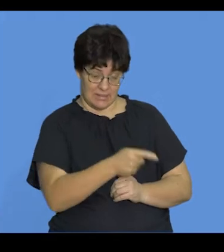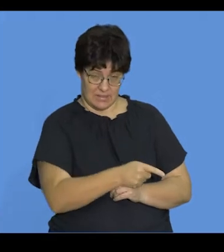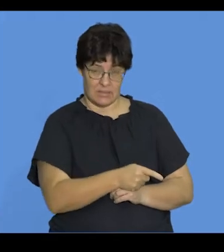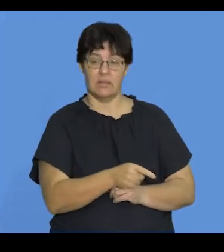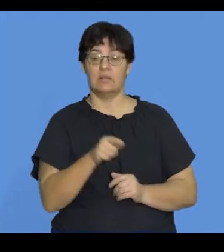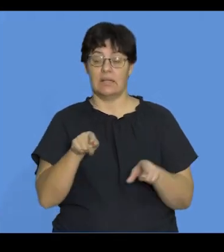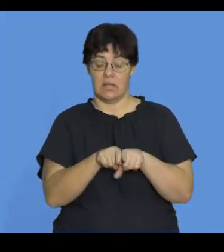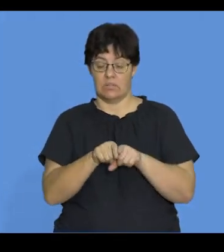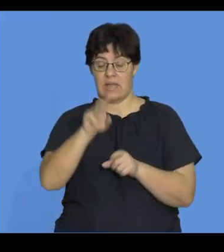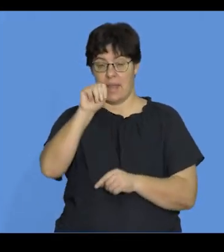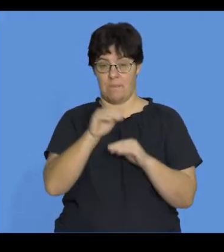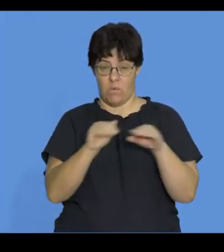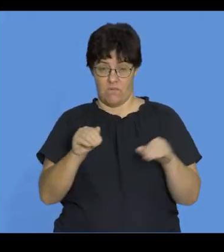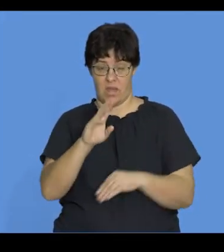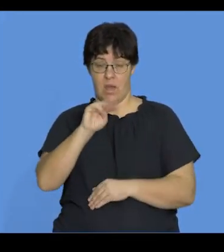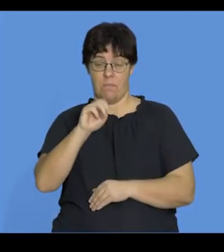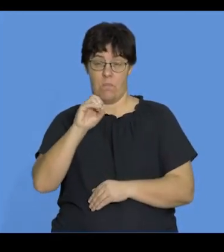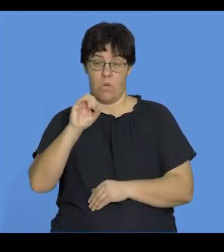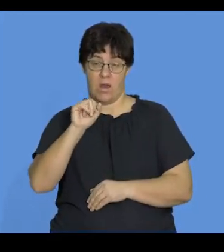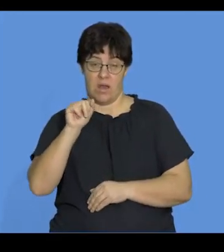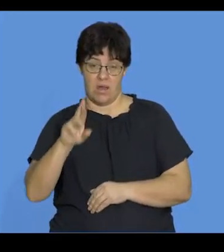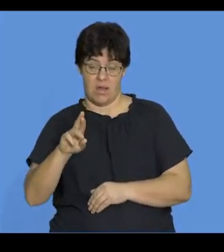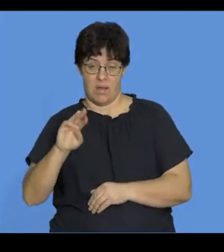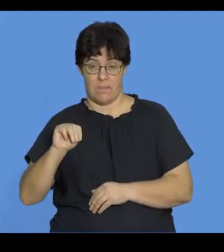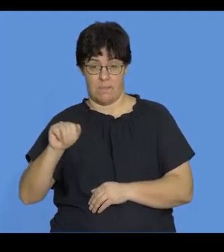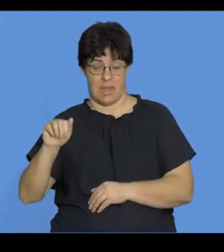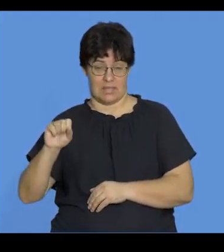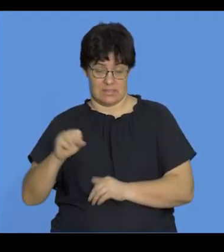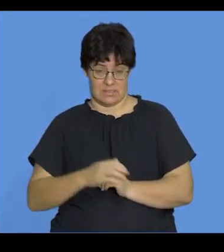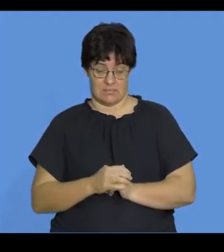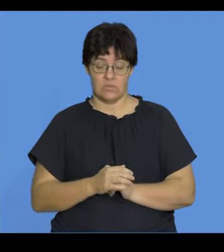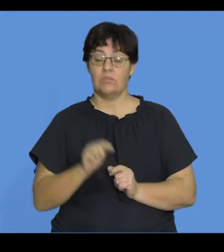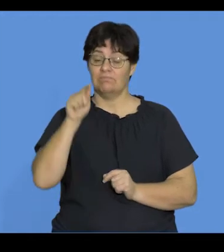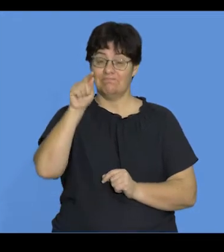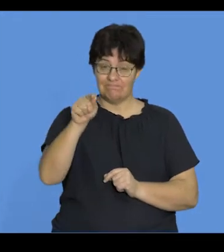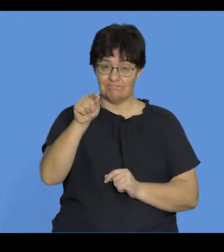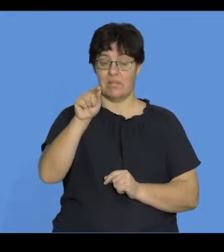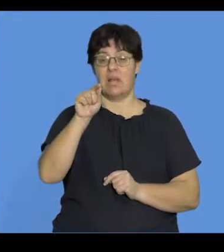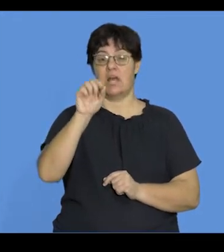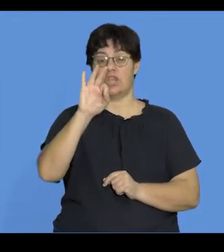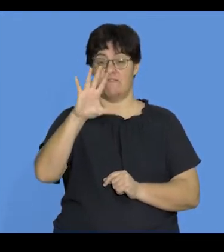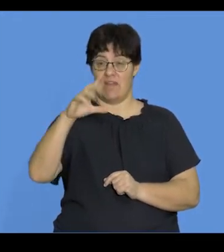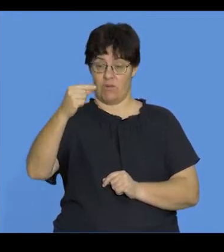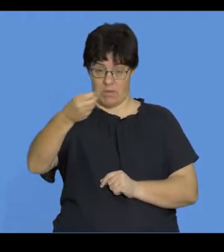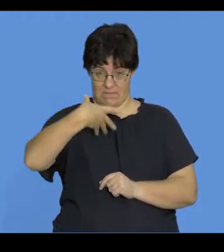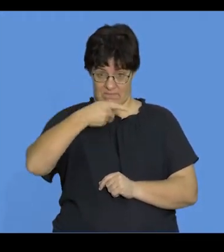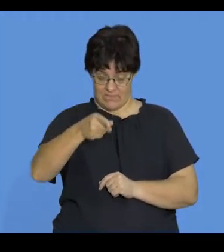mass of the sample over the molar mass, okay? The given mass of the sample is 35 grams,